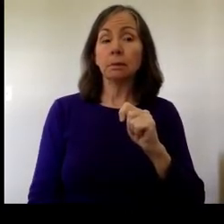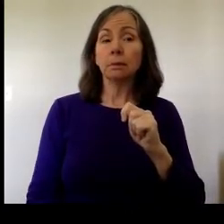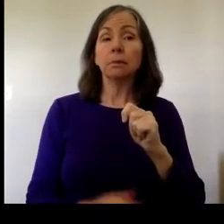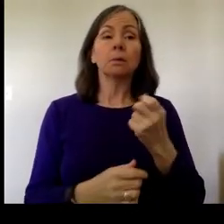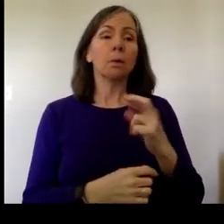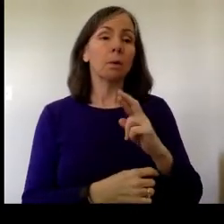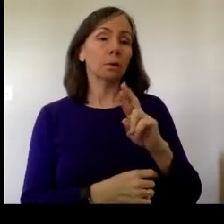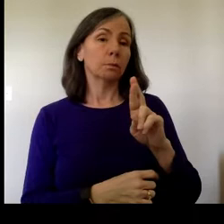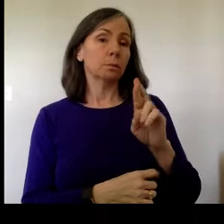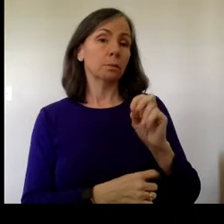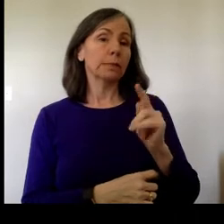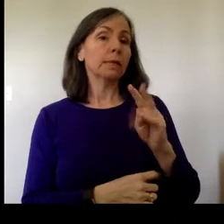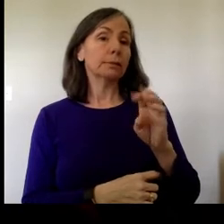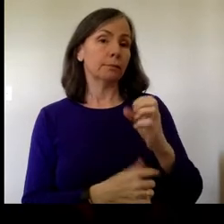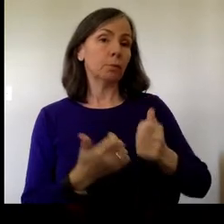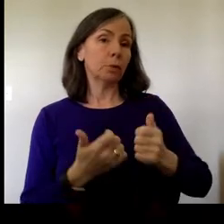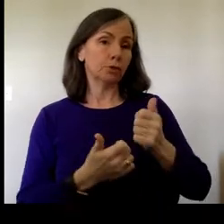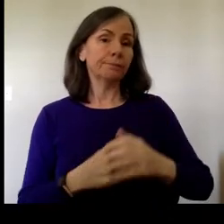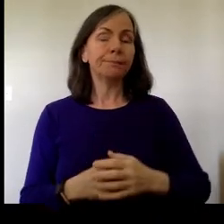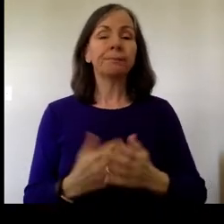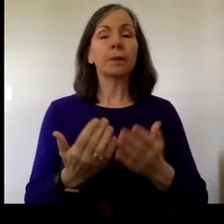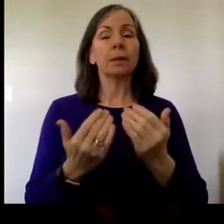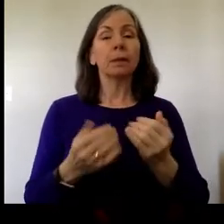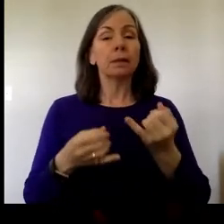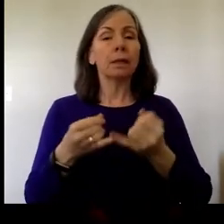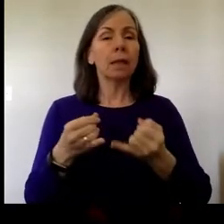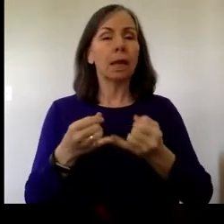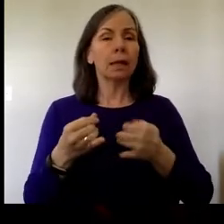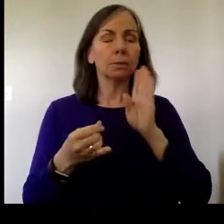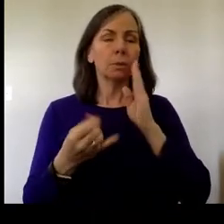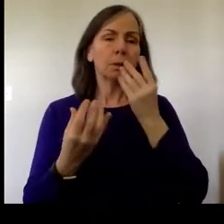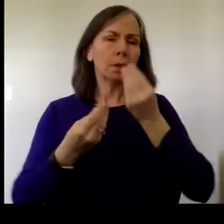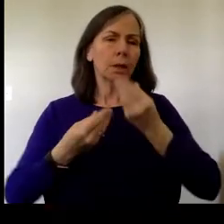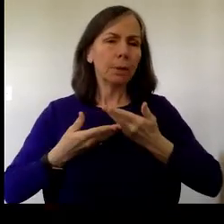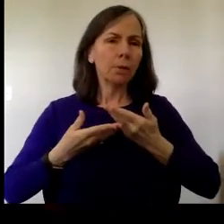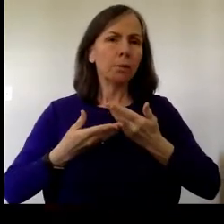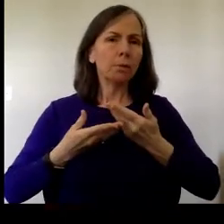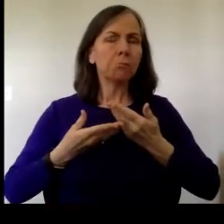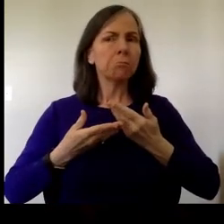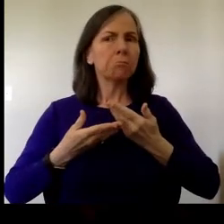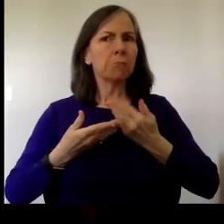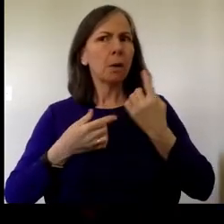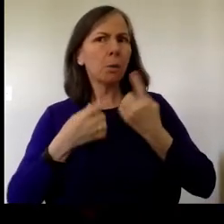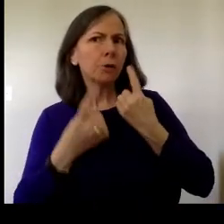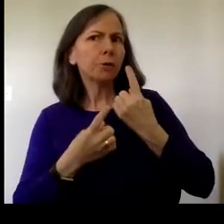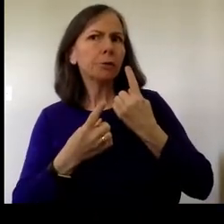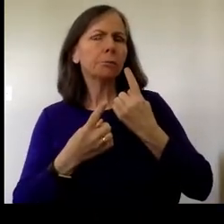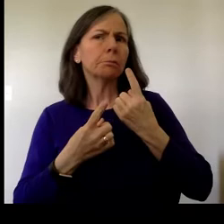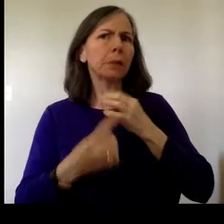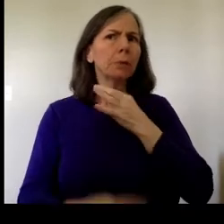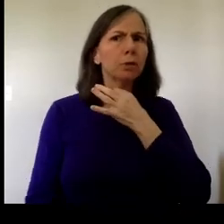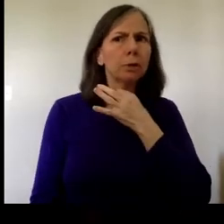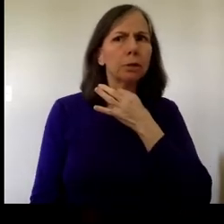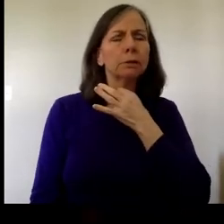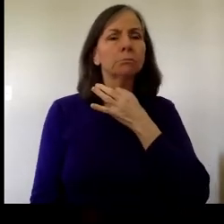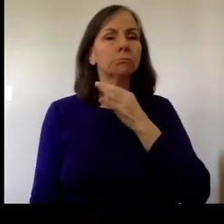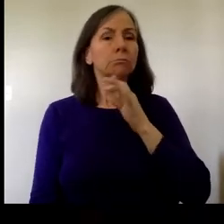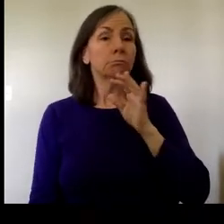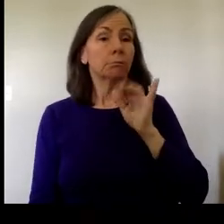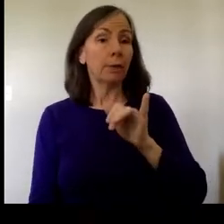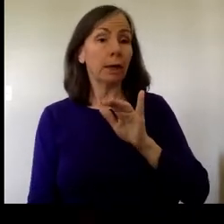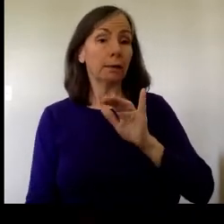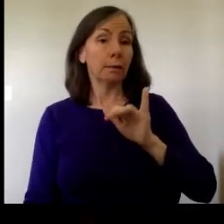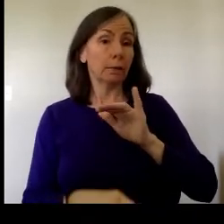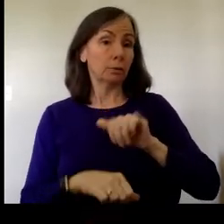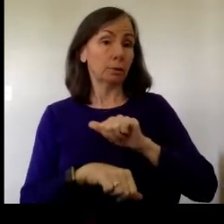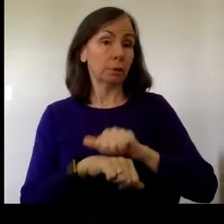And then last, you'll just tell me any questions you have or wonderings or curiosities. So that's your assignment for